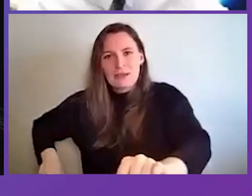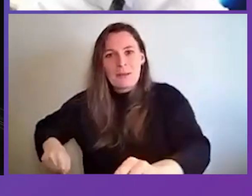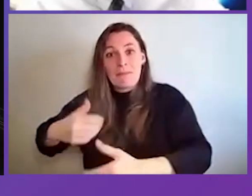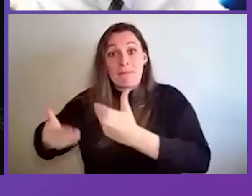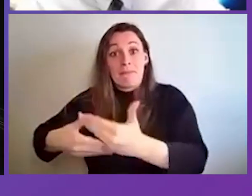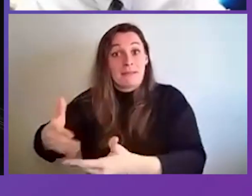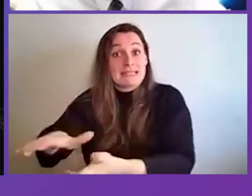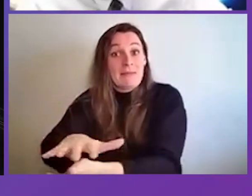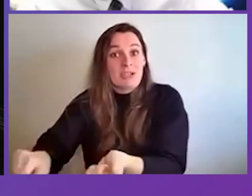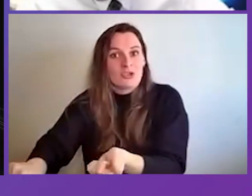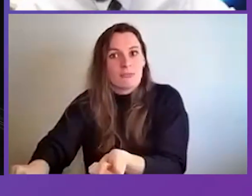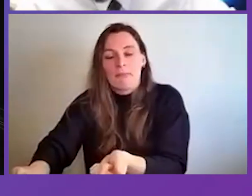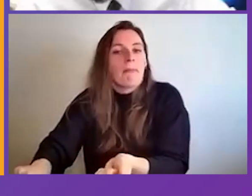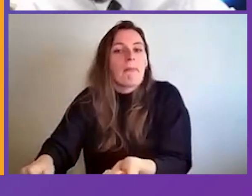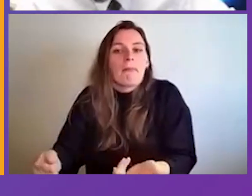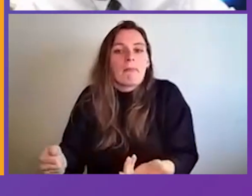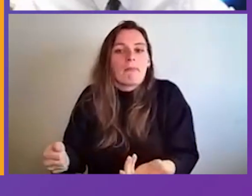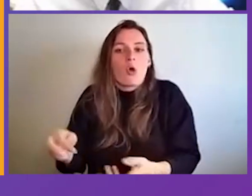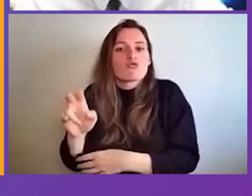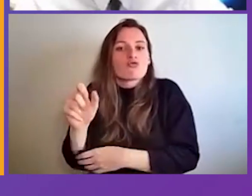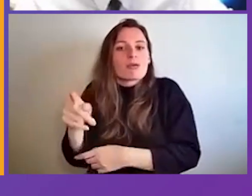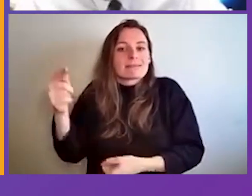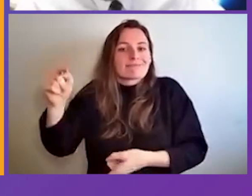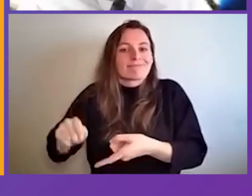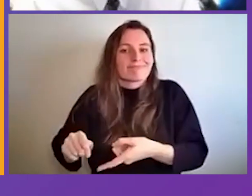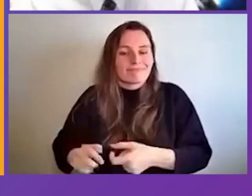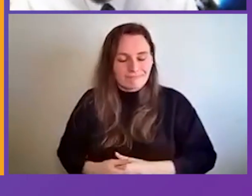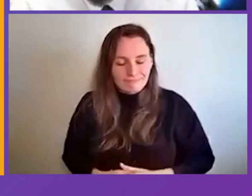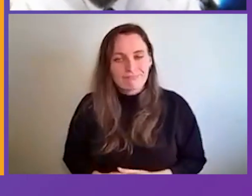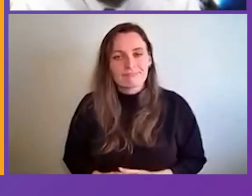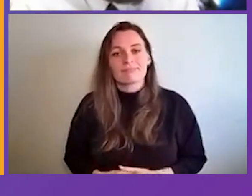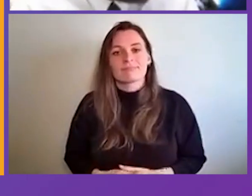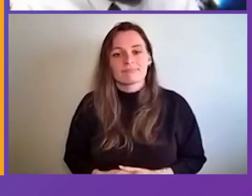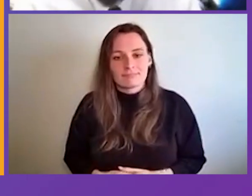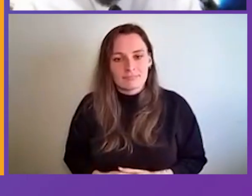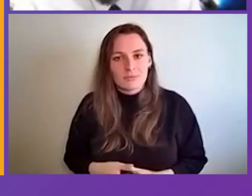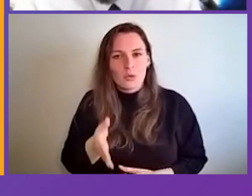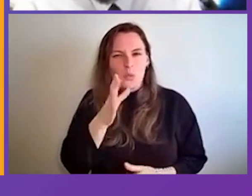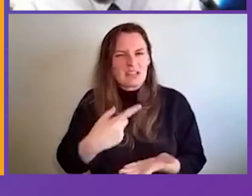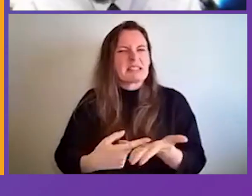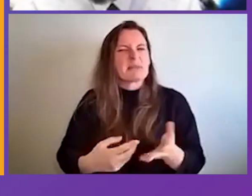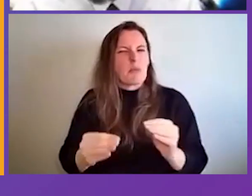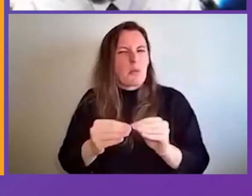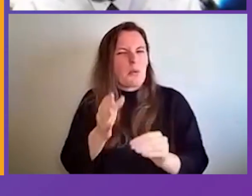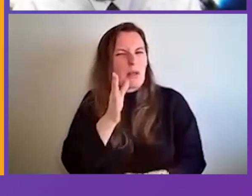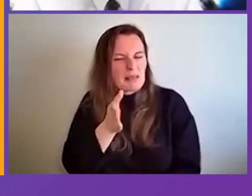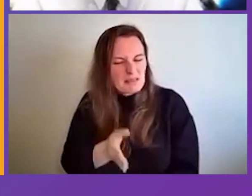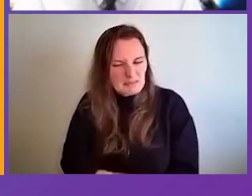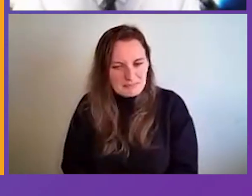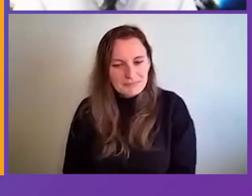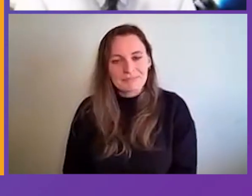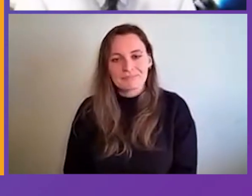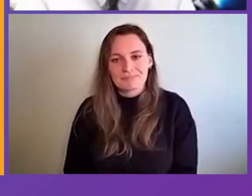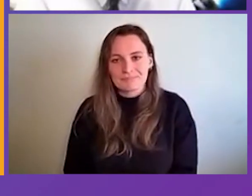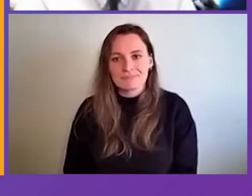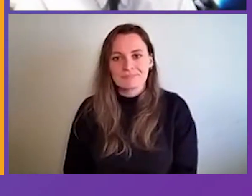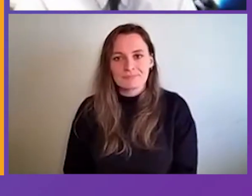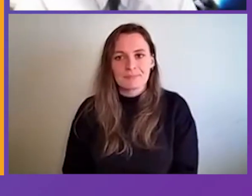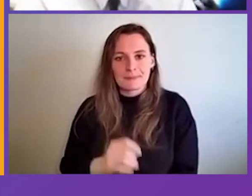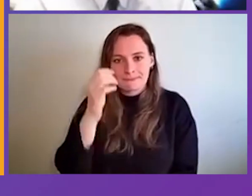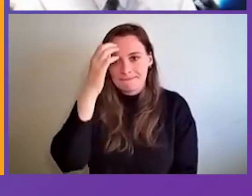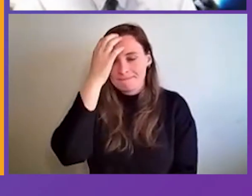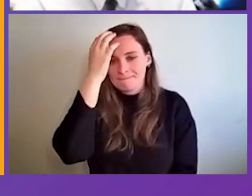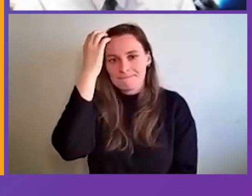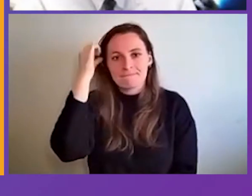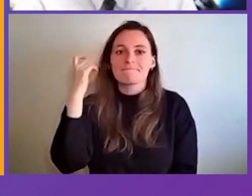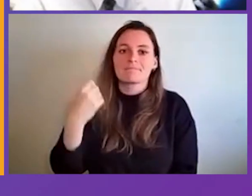something to break. We'll come back to that more in the future in a second here. We had